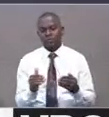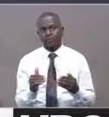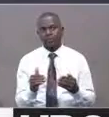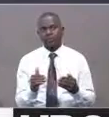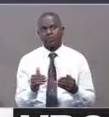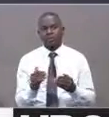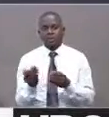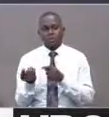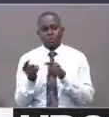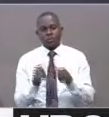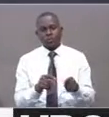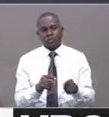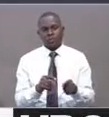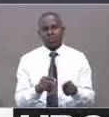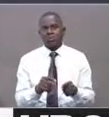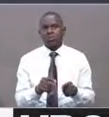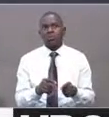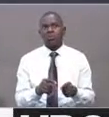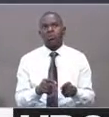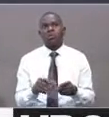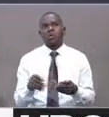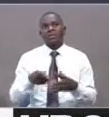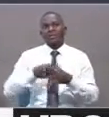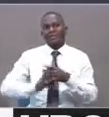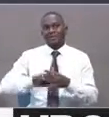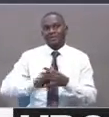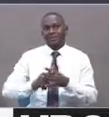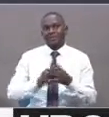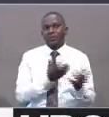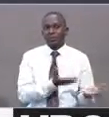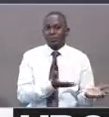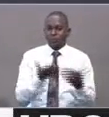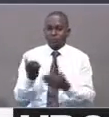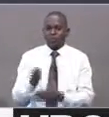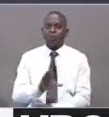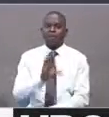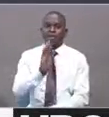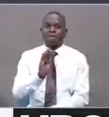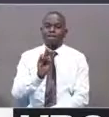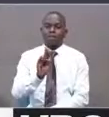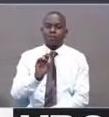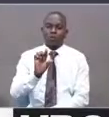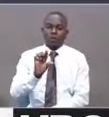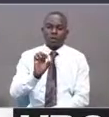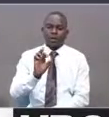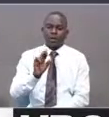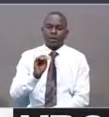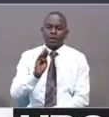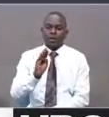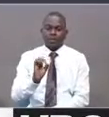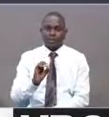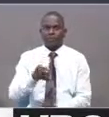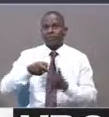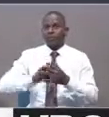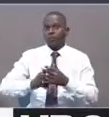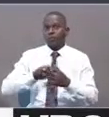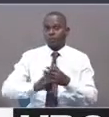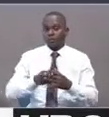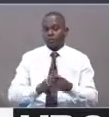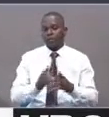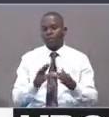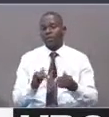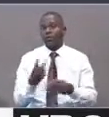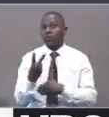came when it was grounded. The engine was taken to Bugembe for repairs. It's